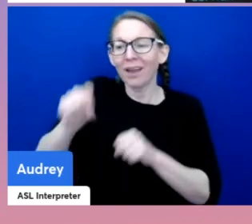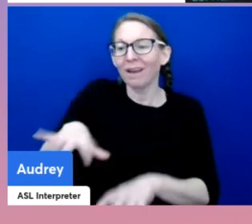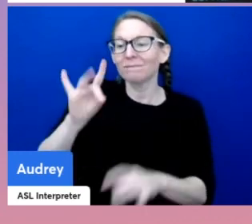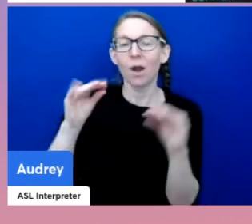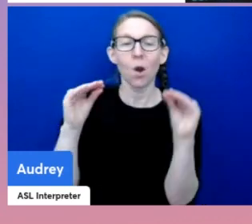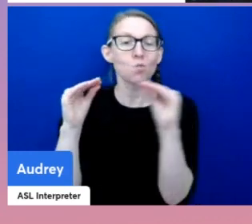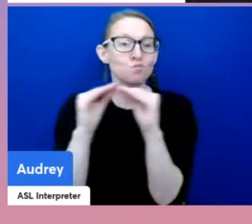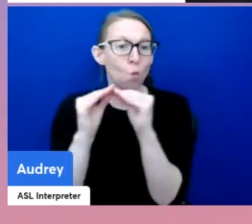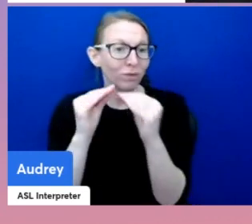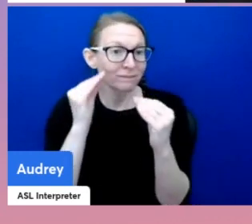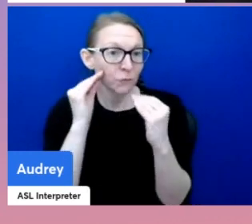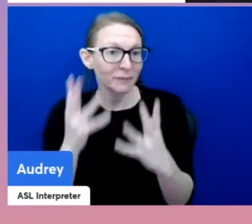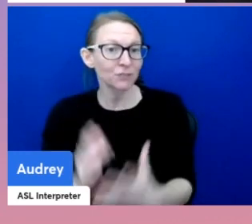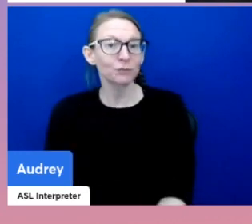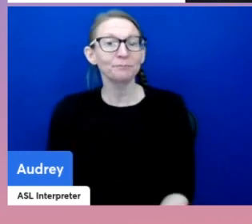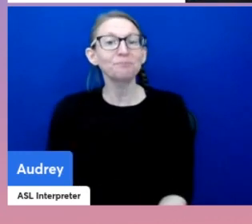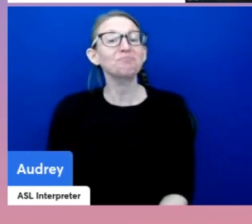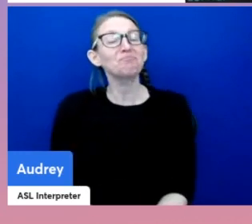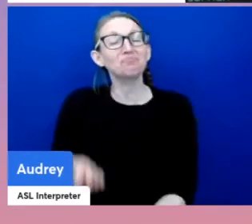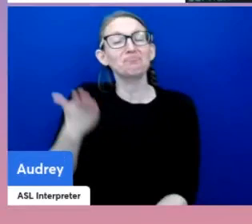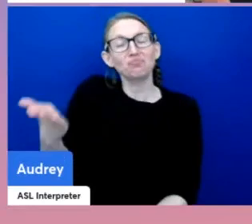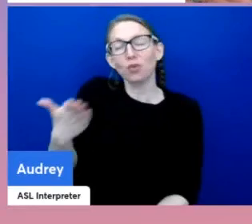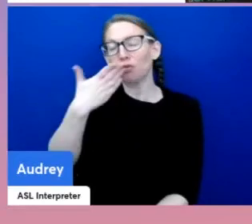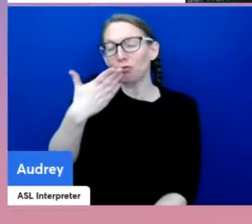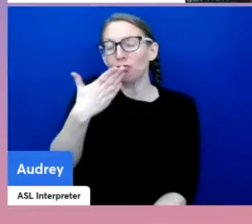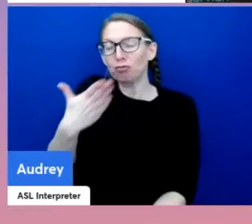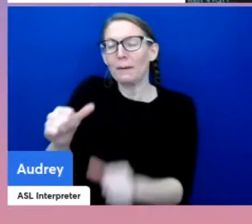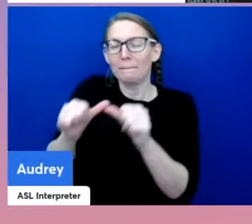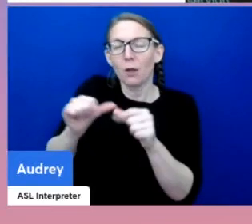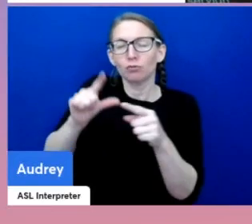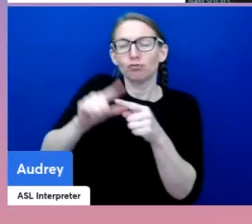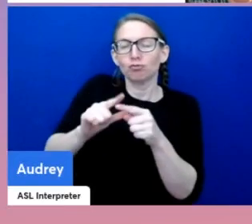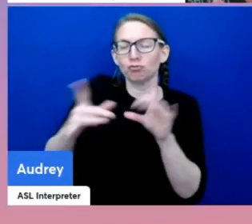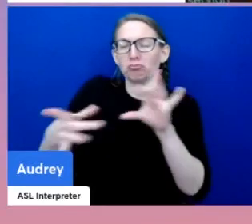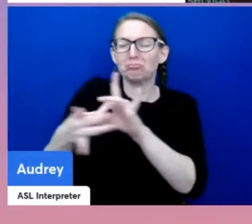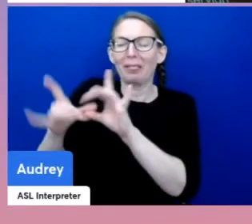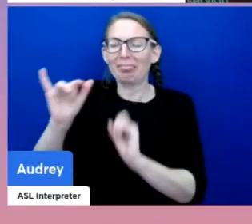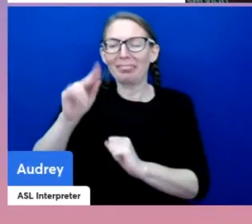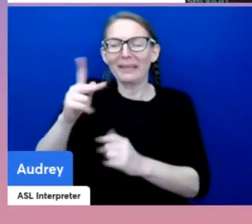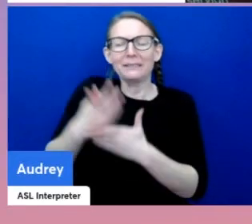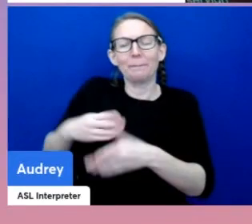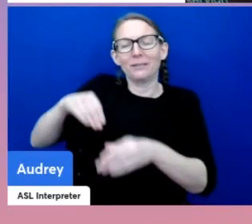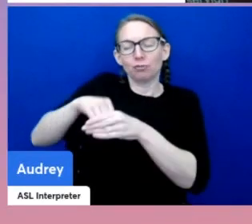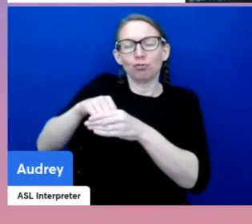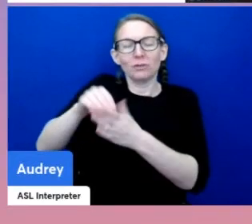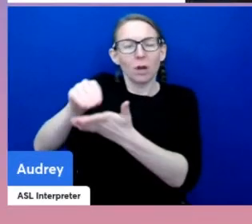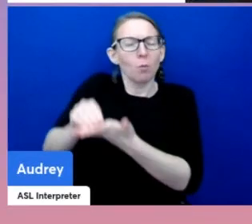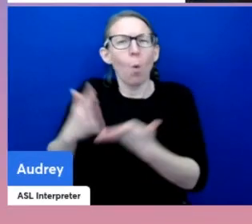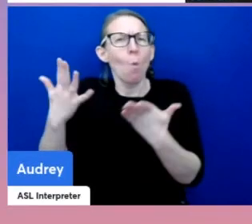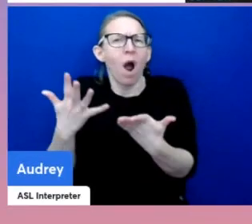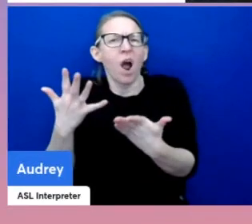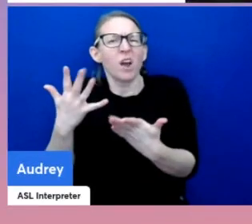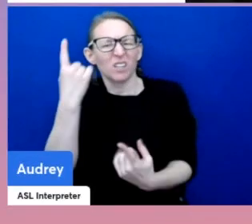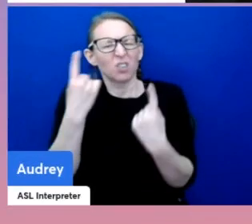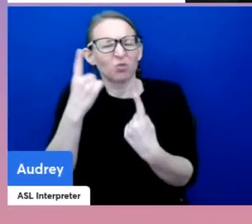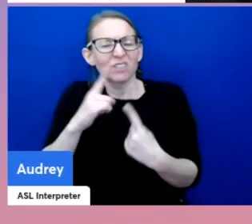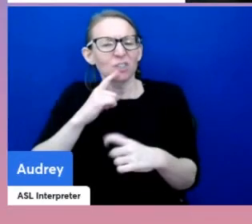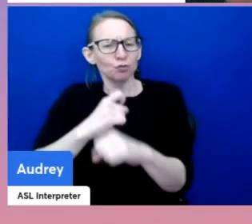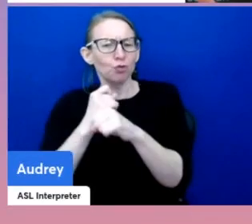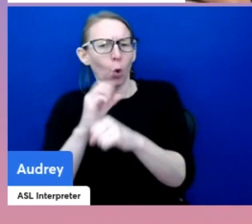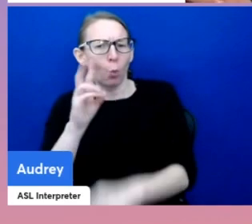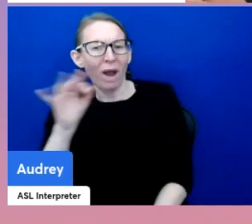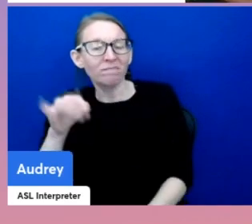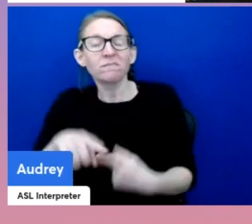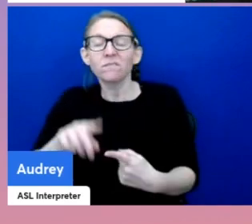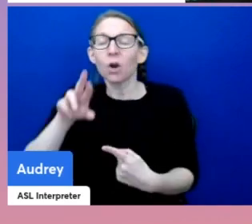information. And here's a good place to link out to some internal documentation around what constitutes a secure WAF, be that a README,